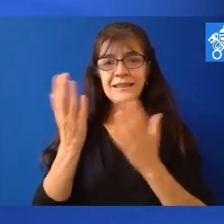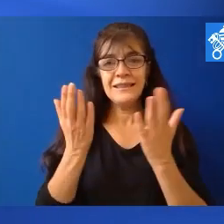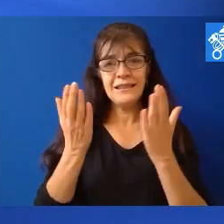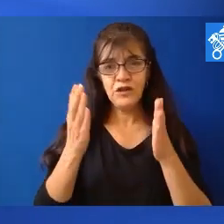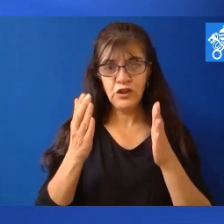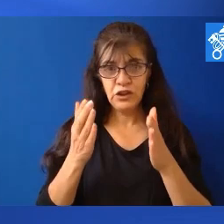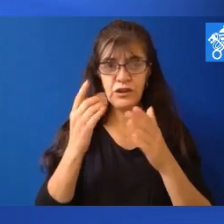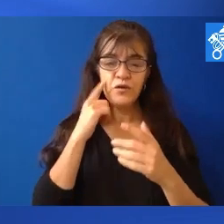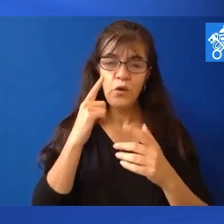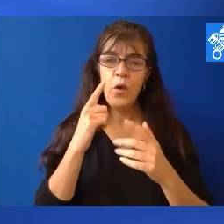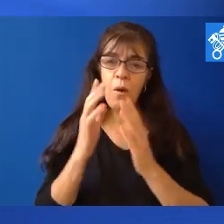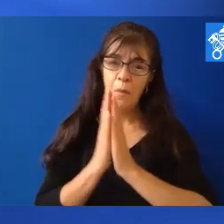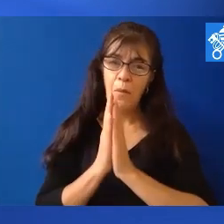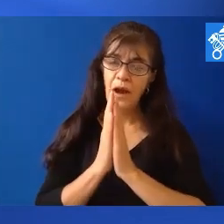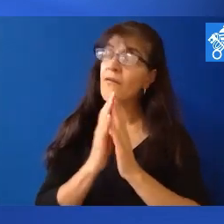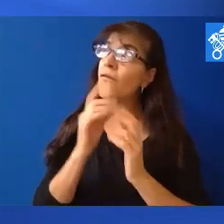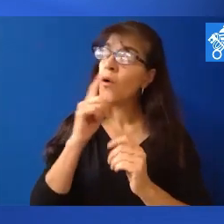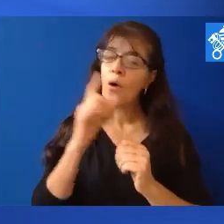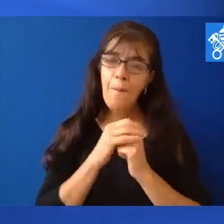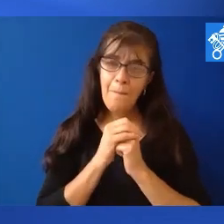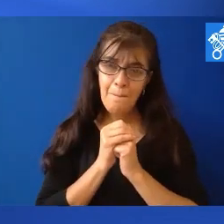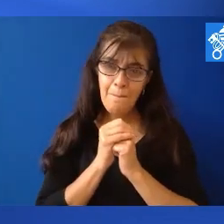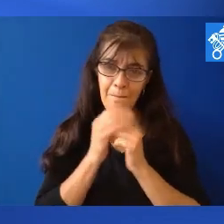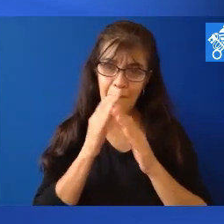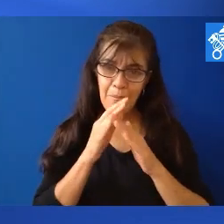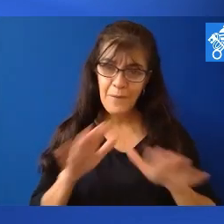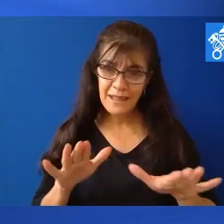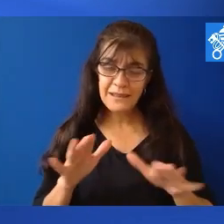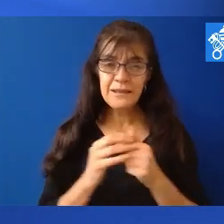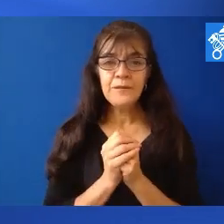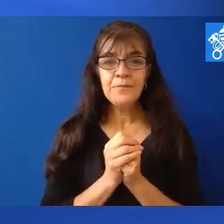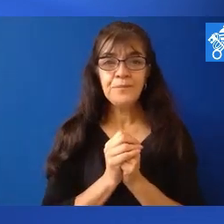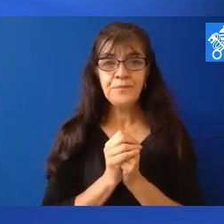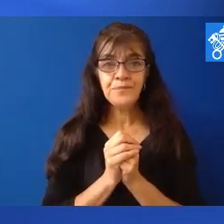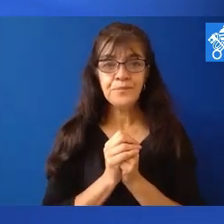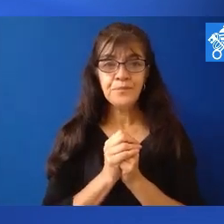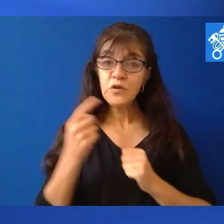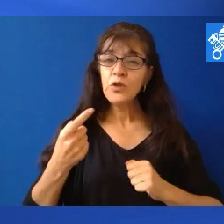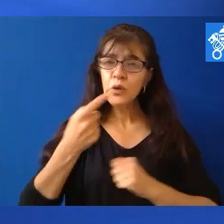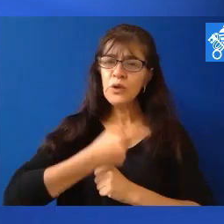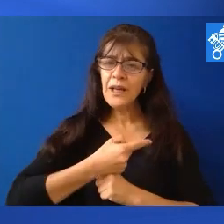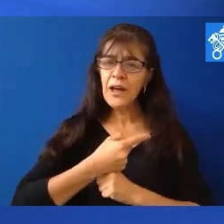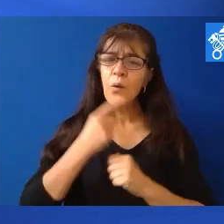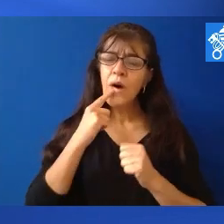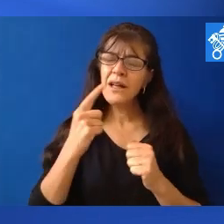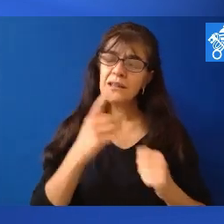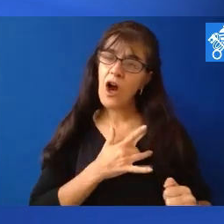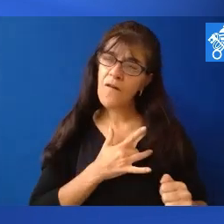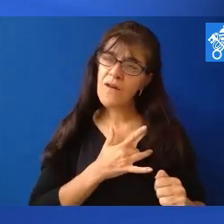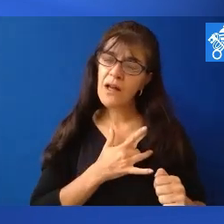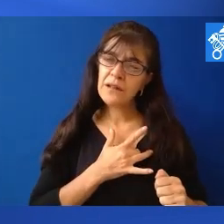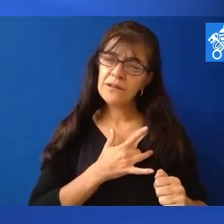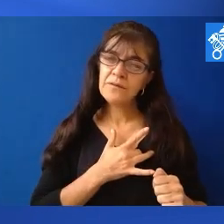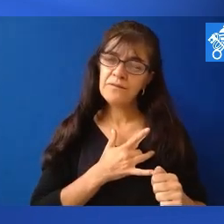And speaking during the peace summit, Pope Francis said that this year was a heartfelt plea